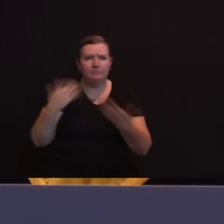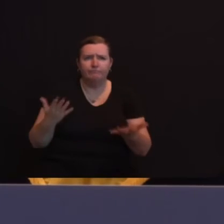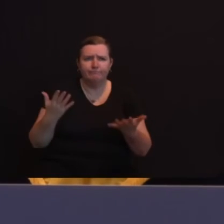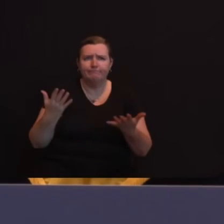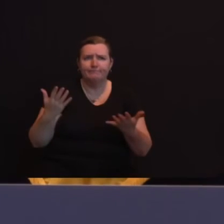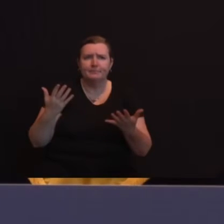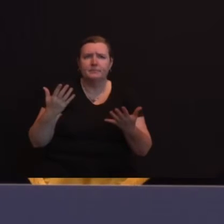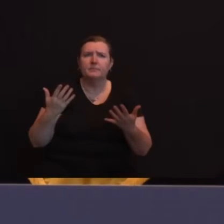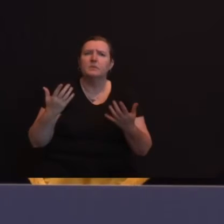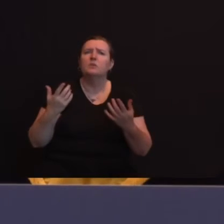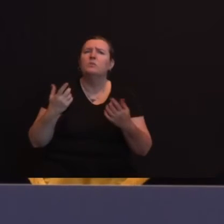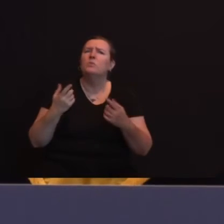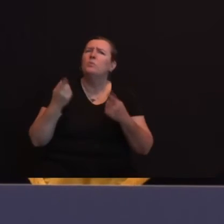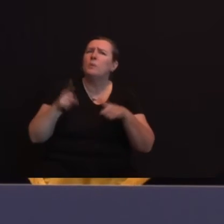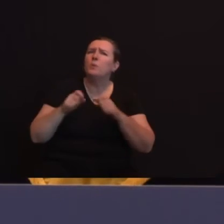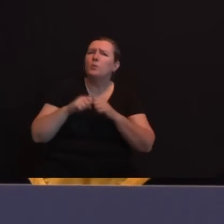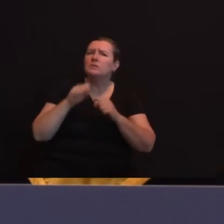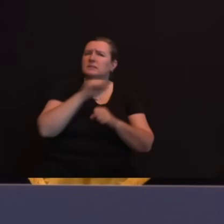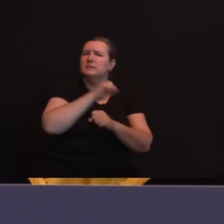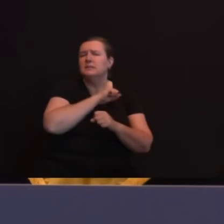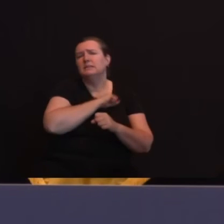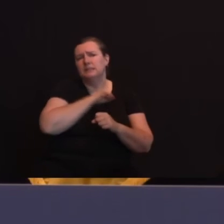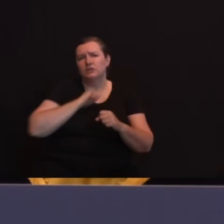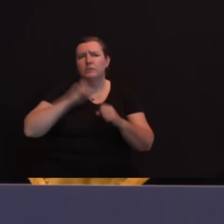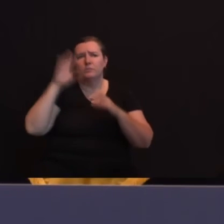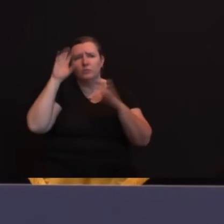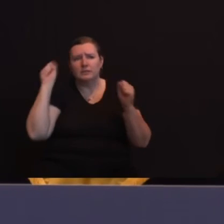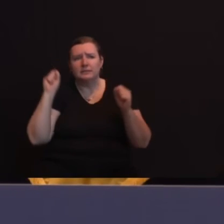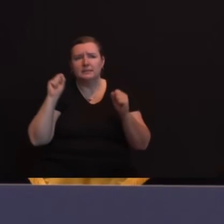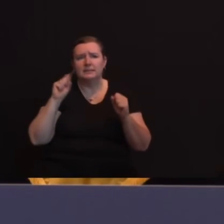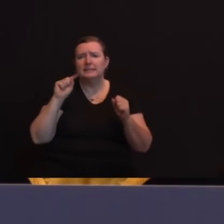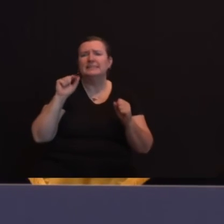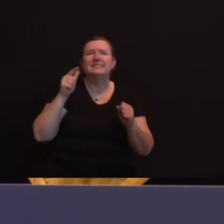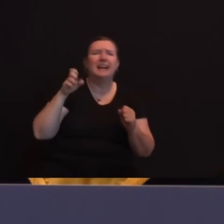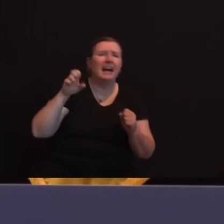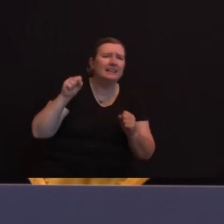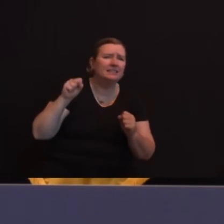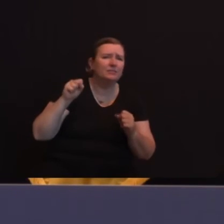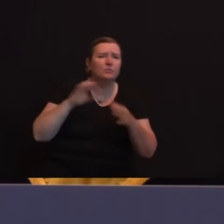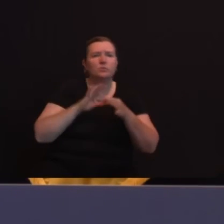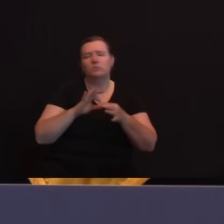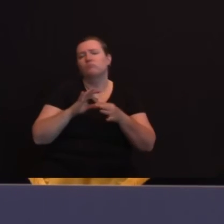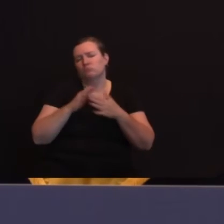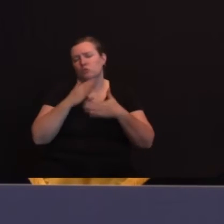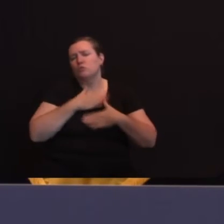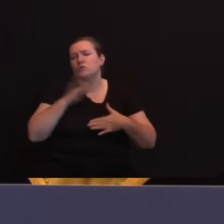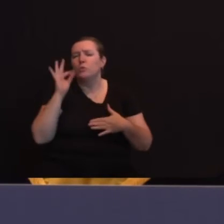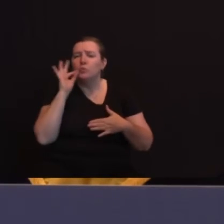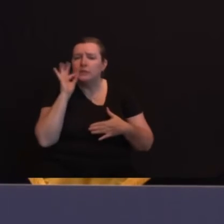recreational marijuana. Can you confirm that and provide any details? Thanks. Thank you.